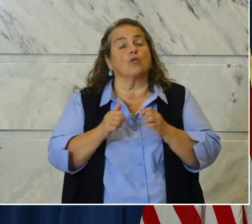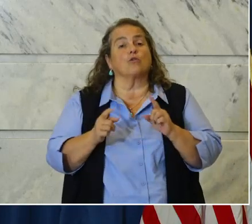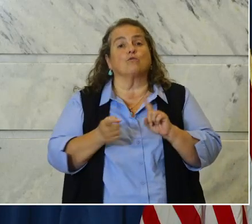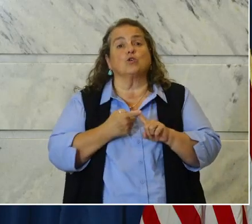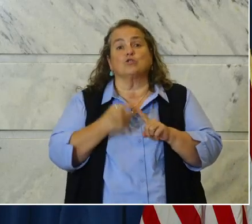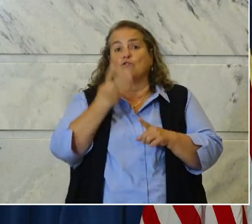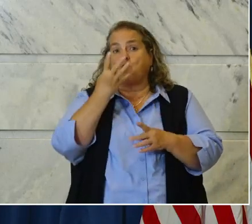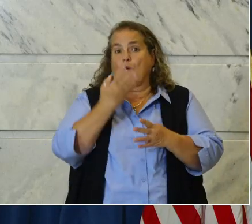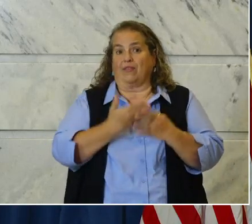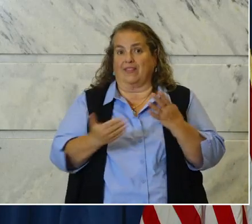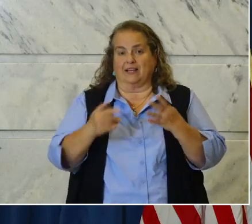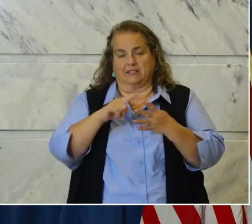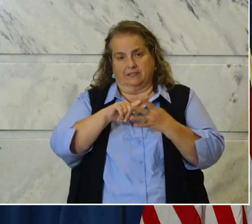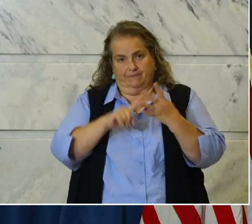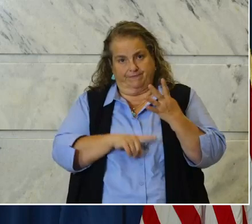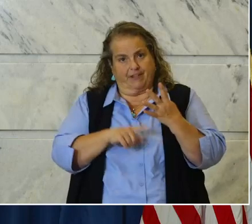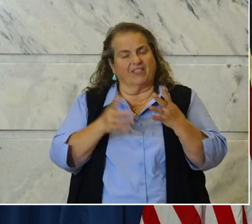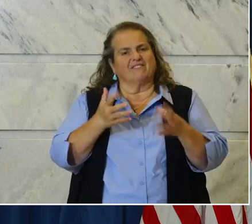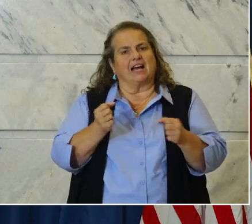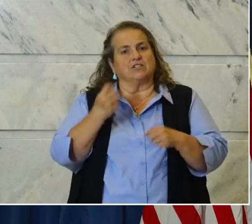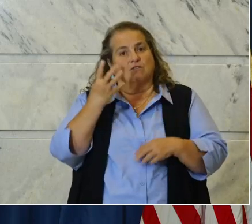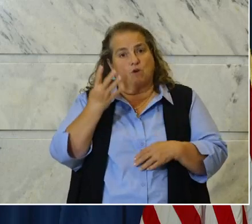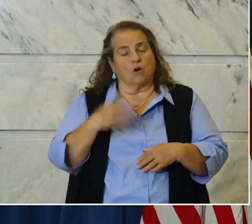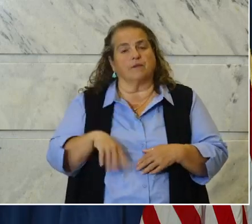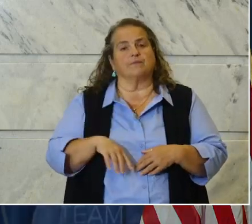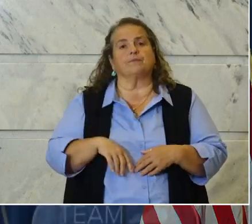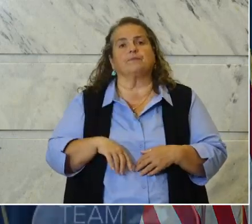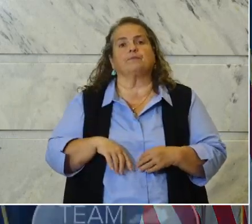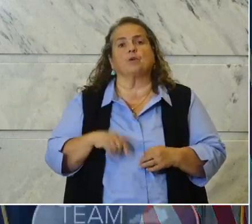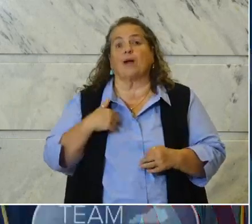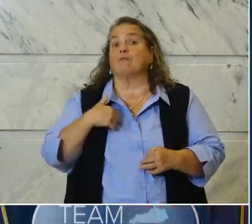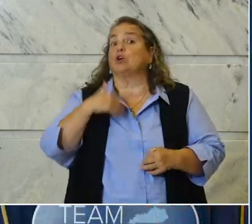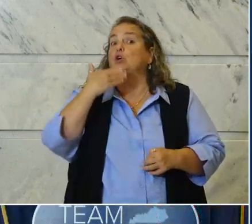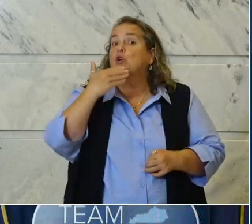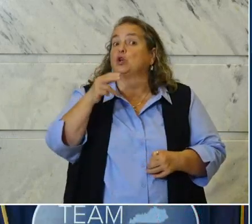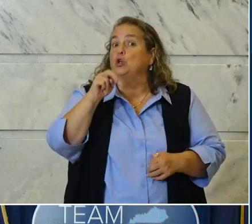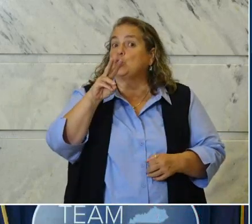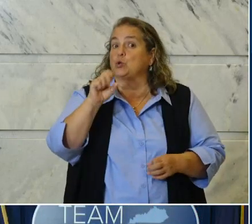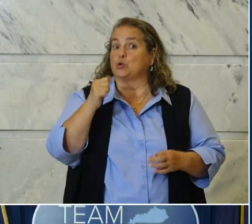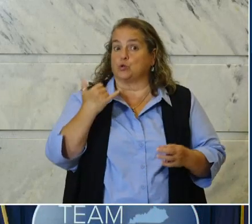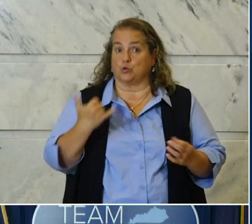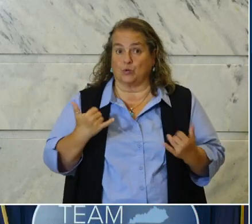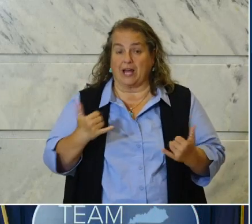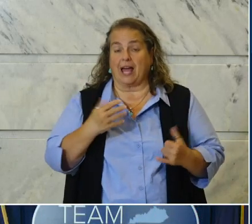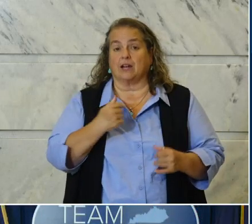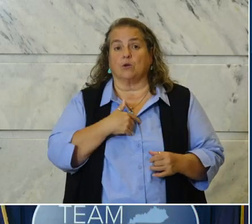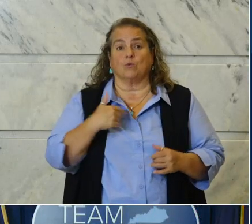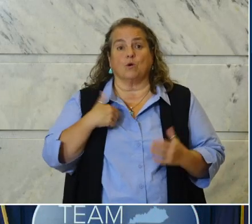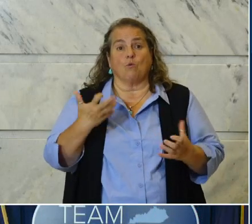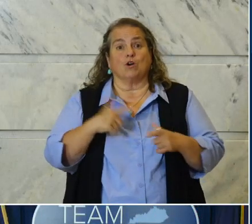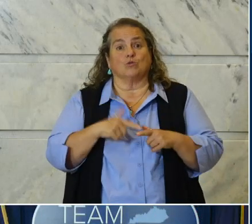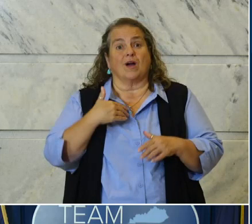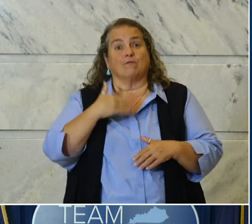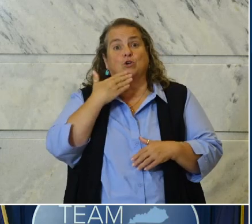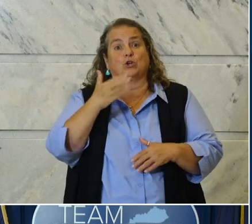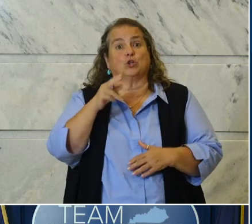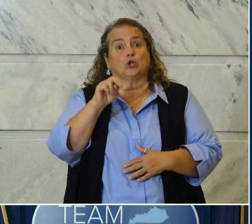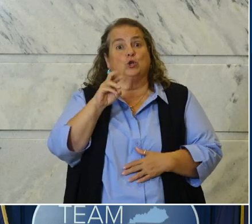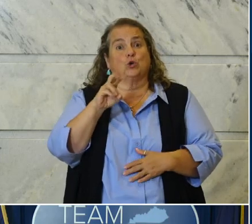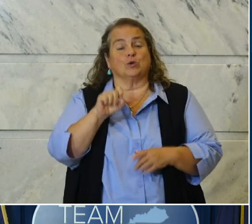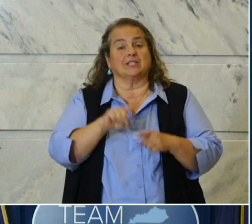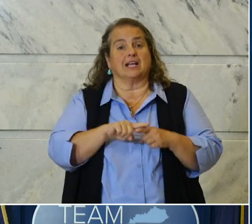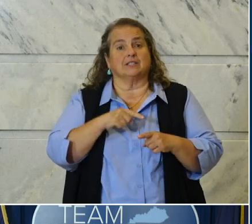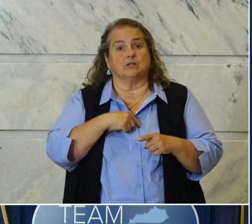four, or the fast four. At 4, we've got some good news today, and we want to have some good news as